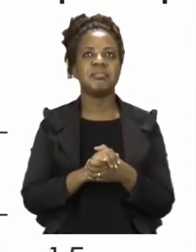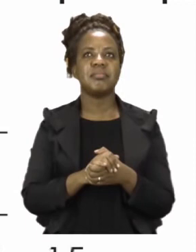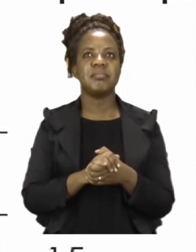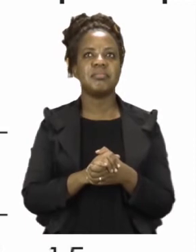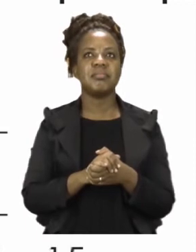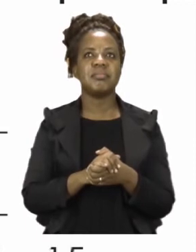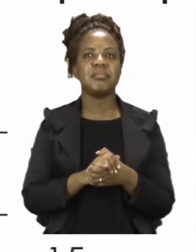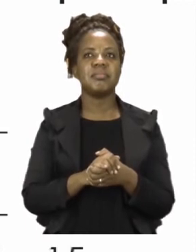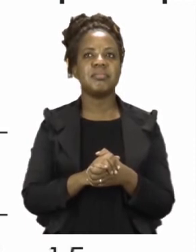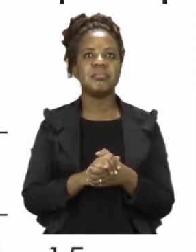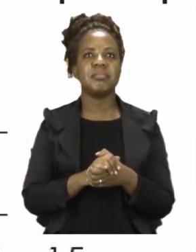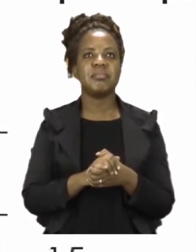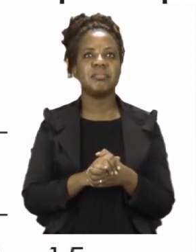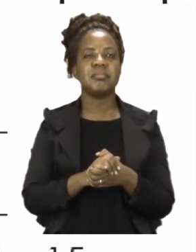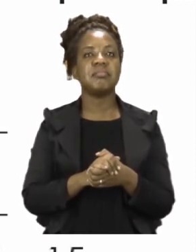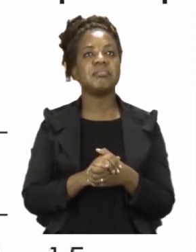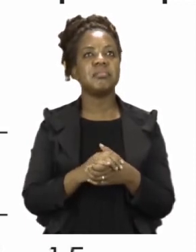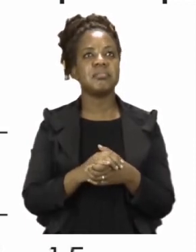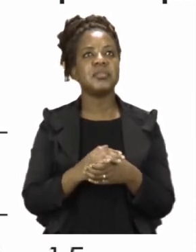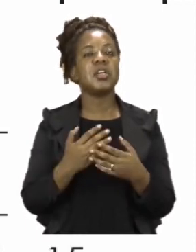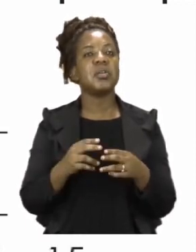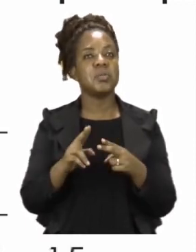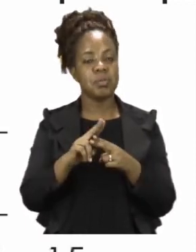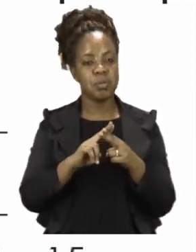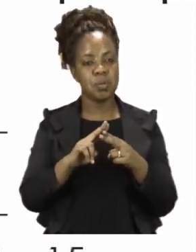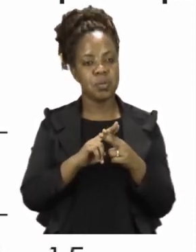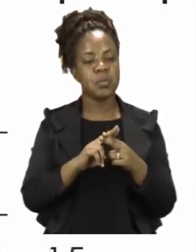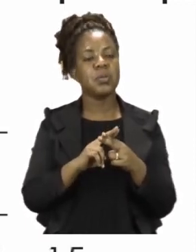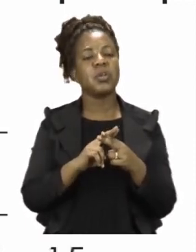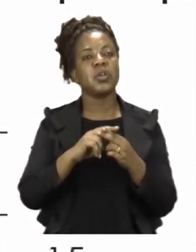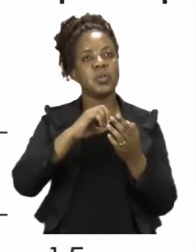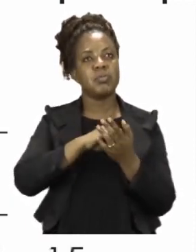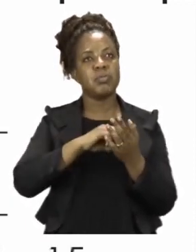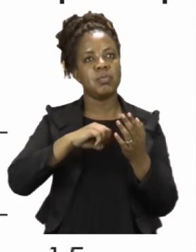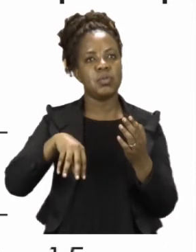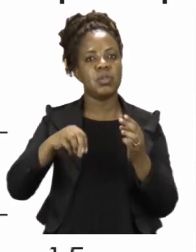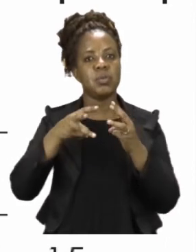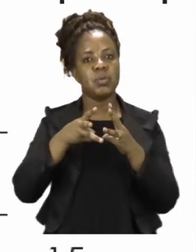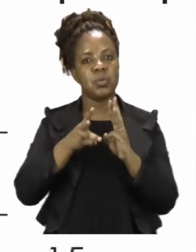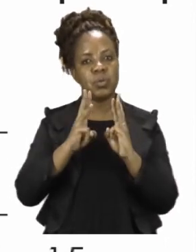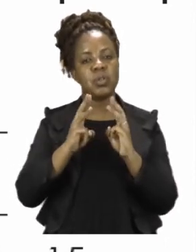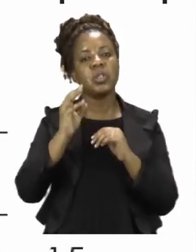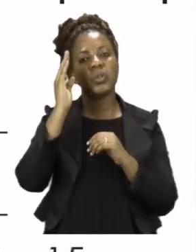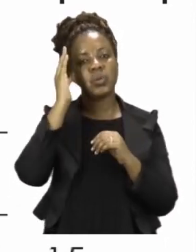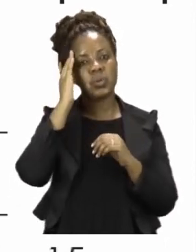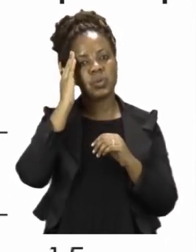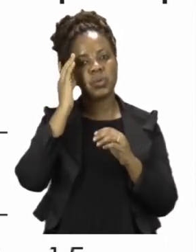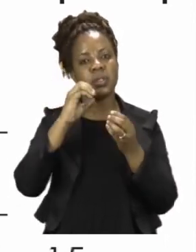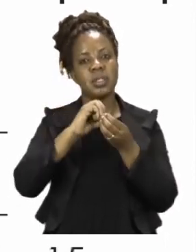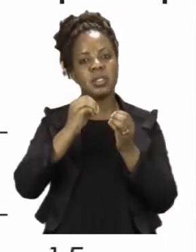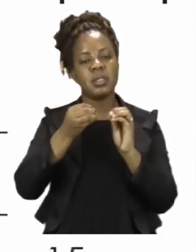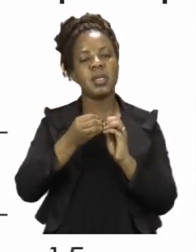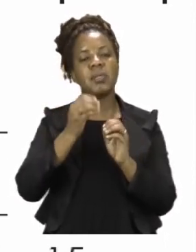to your problem solving, make sure that you are double checking on what to do. Sometimes you don't even need to do